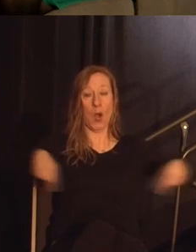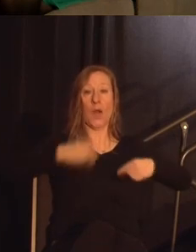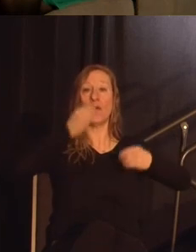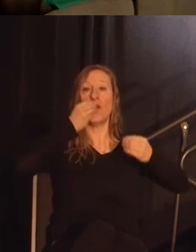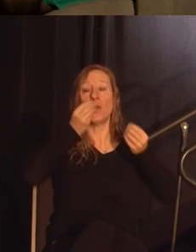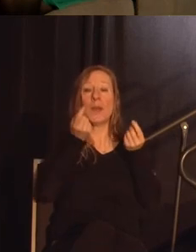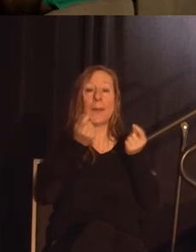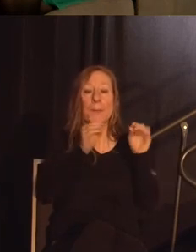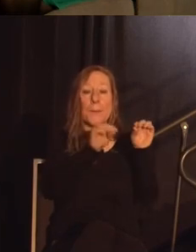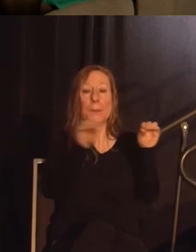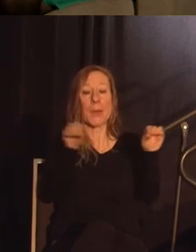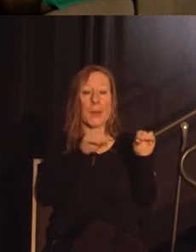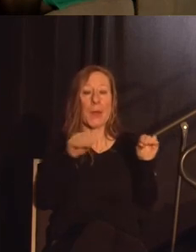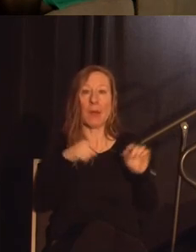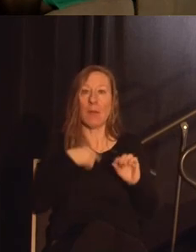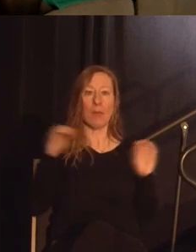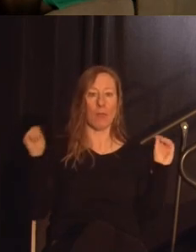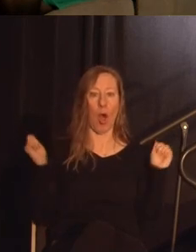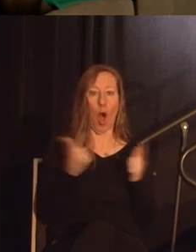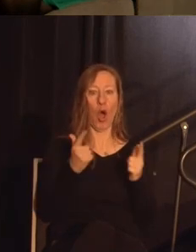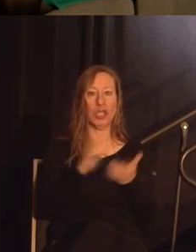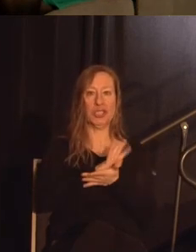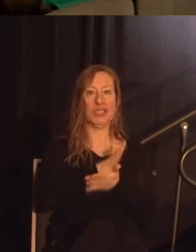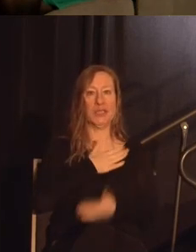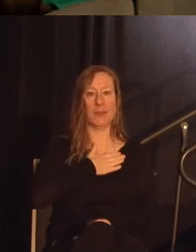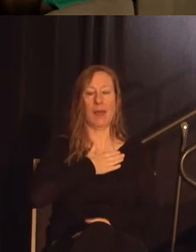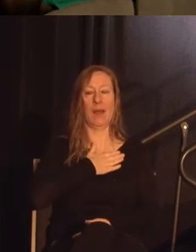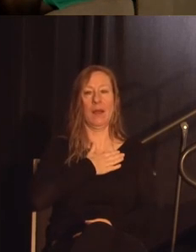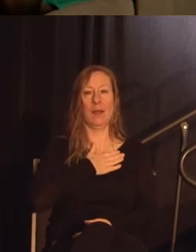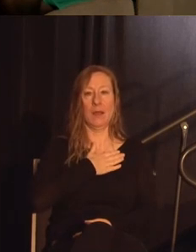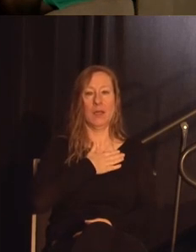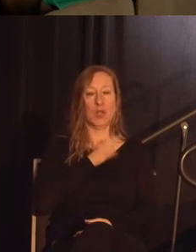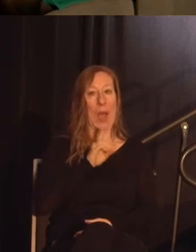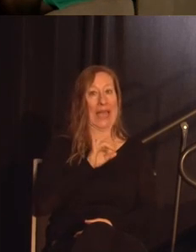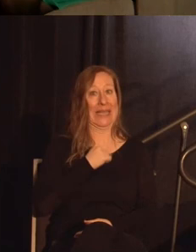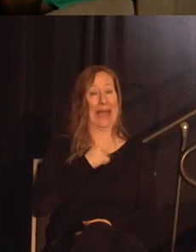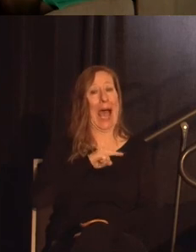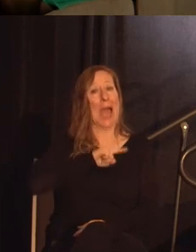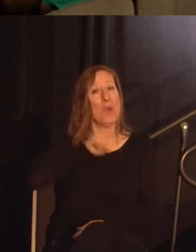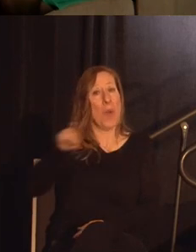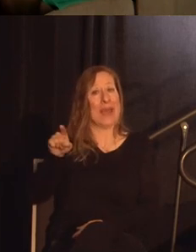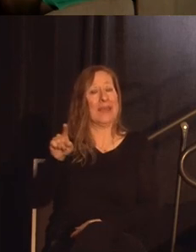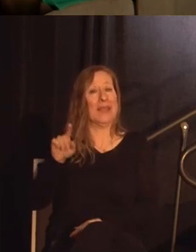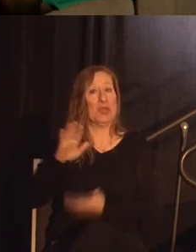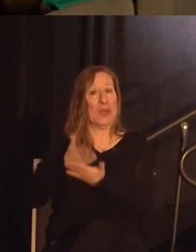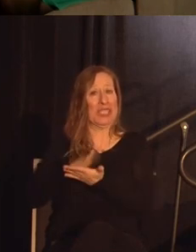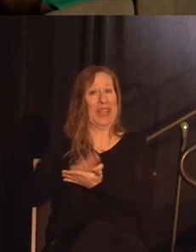those could be my things. And I went, and I did. I took it out at midnight.